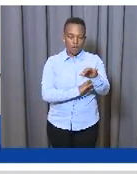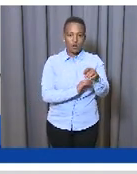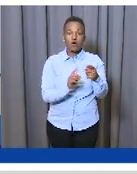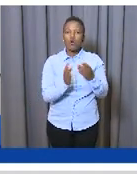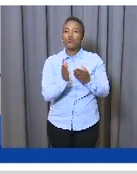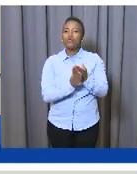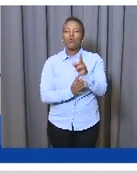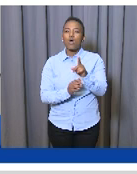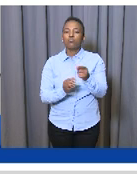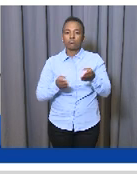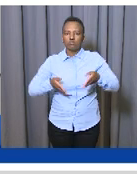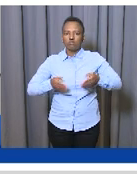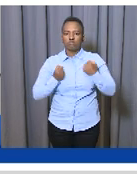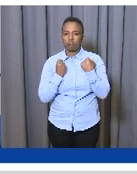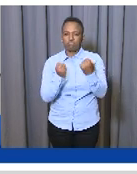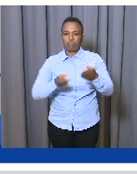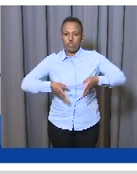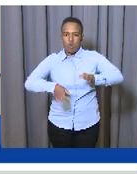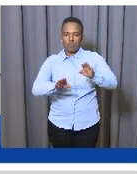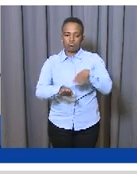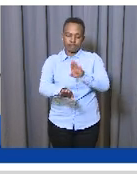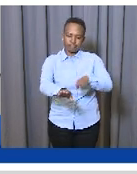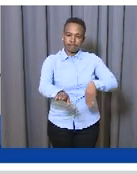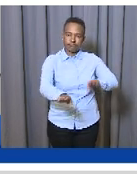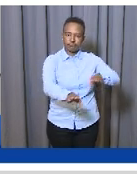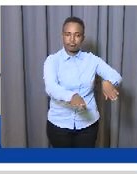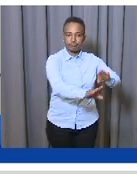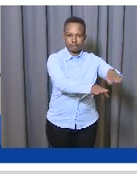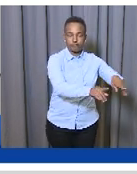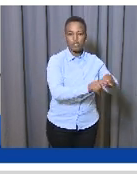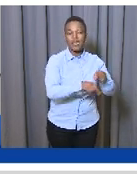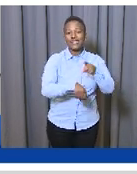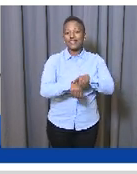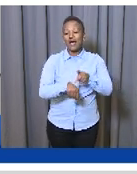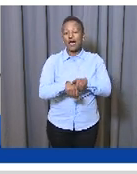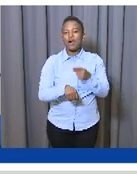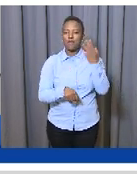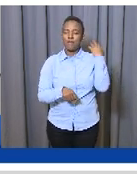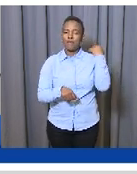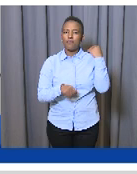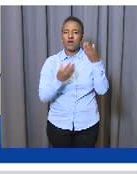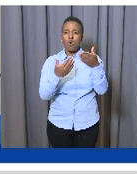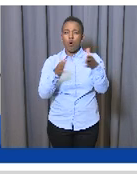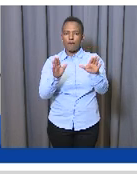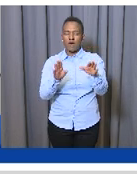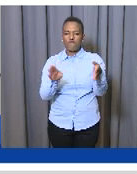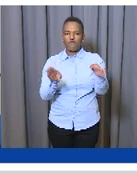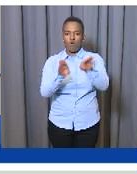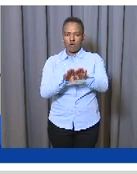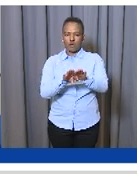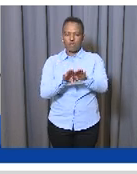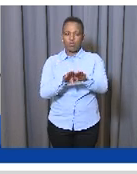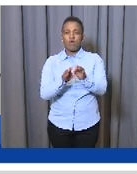that we have conducted throughout the province, during the period that was the window period and even after, we